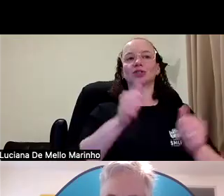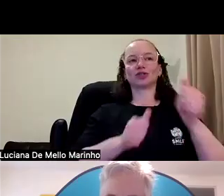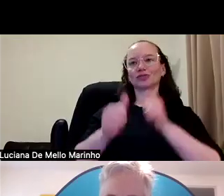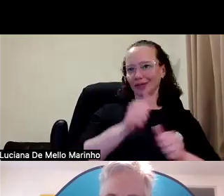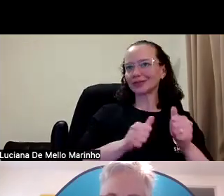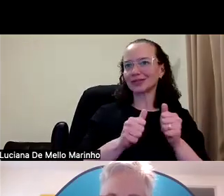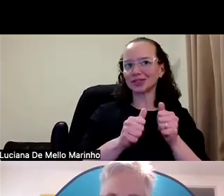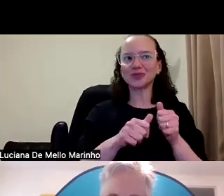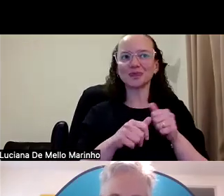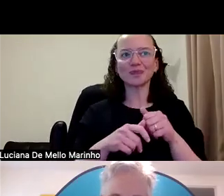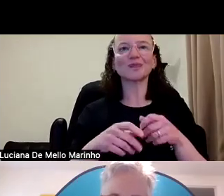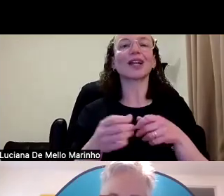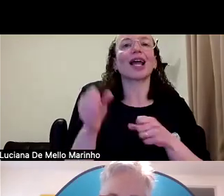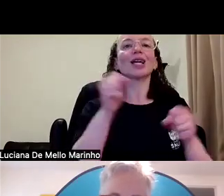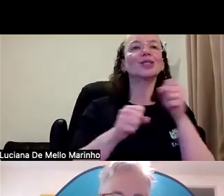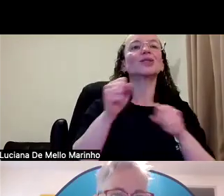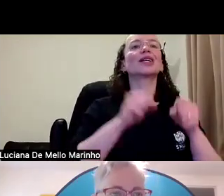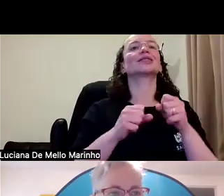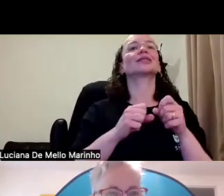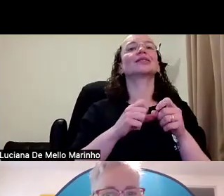Now we're going back to